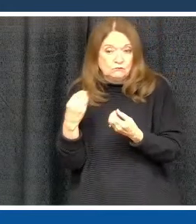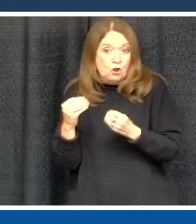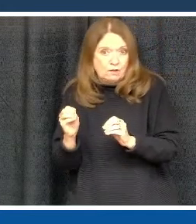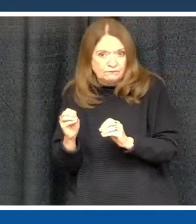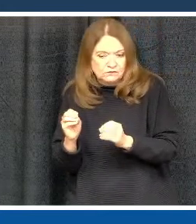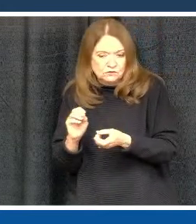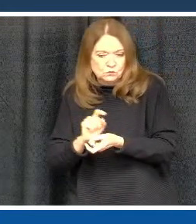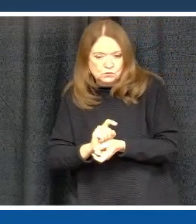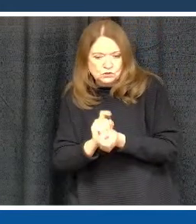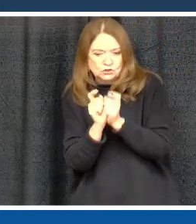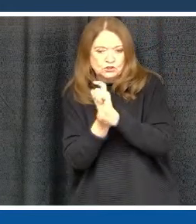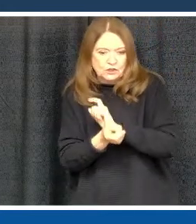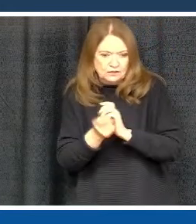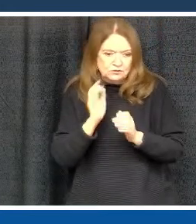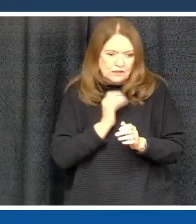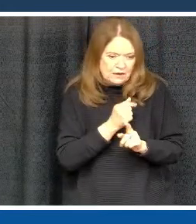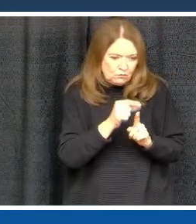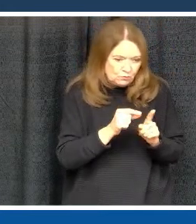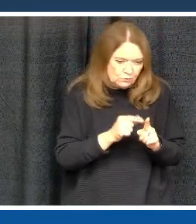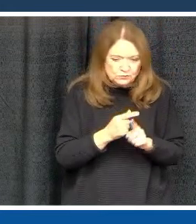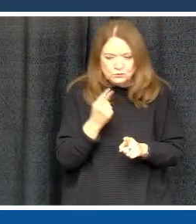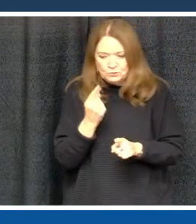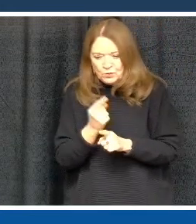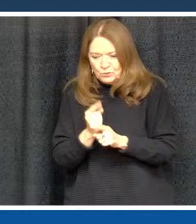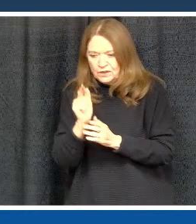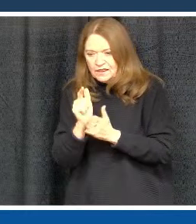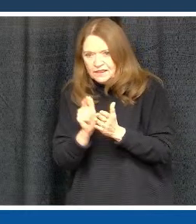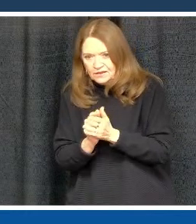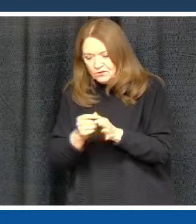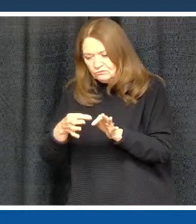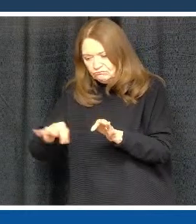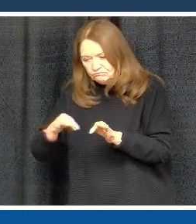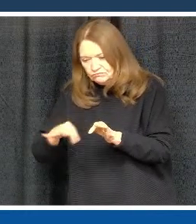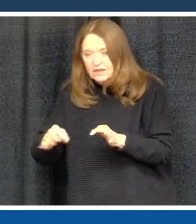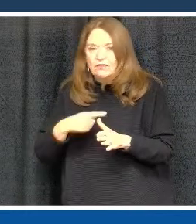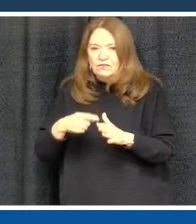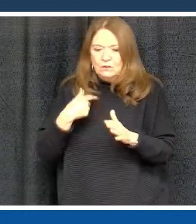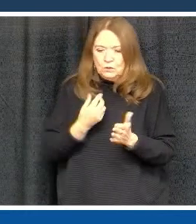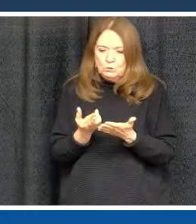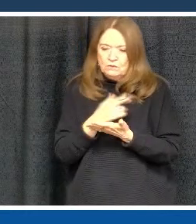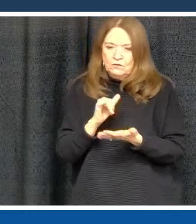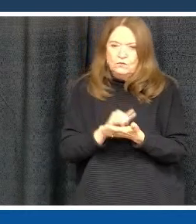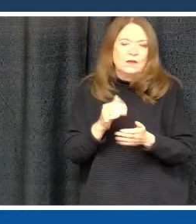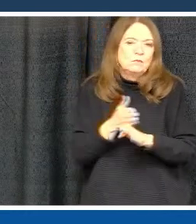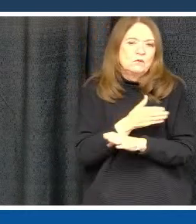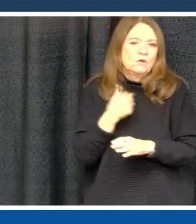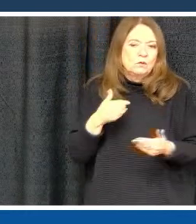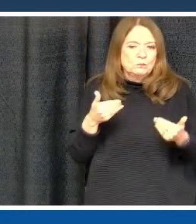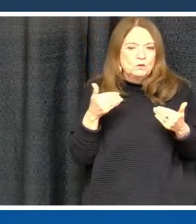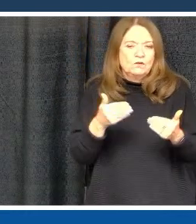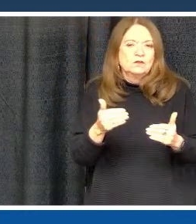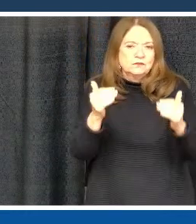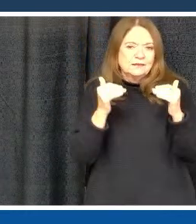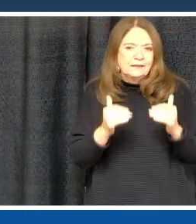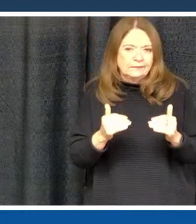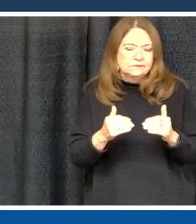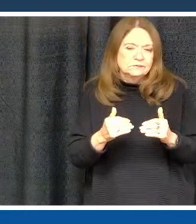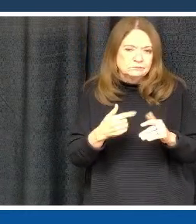that verbiage into the appropriate legal speak. And then we would review that before we would move on to the next session the next